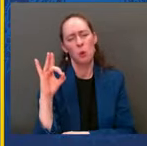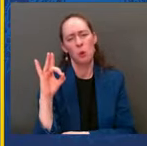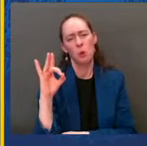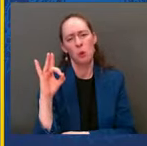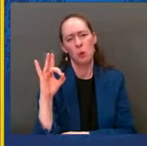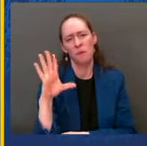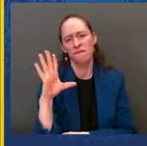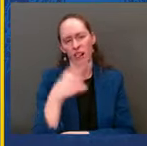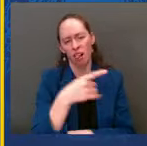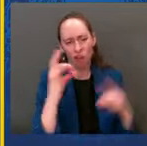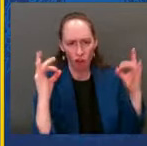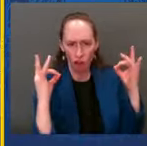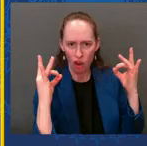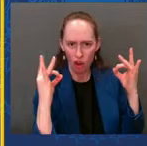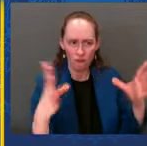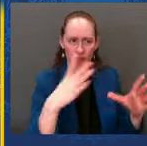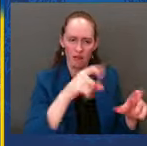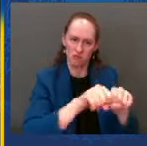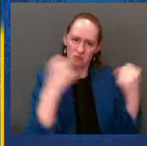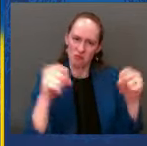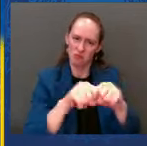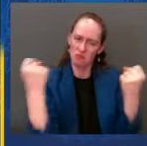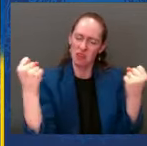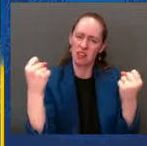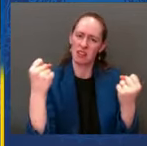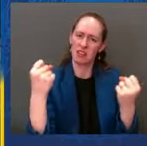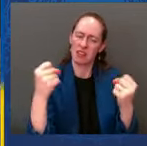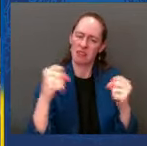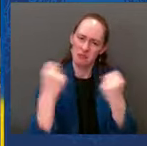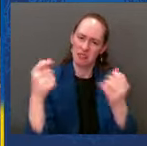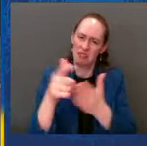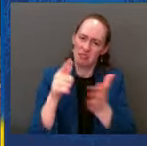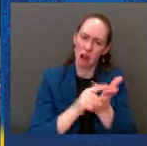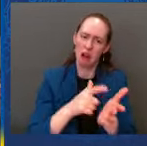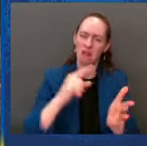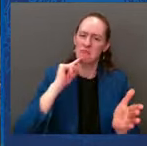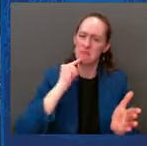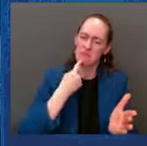abhorrent. But extraordinarily, as well,